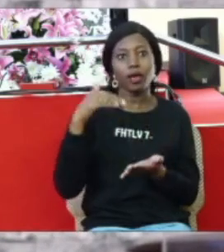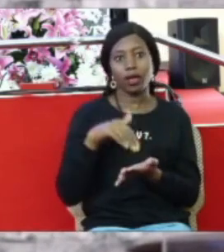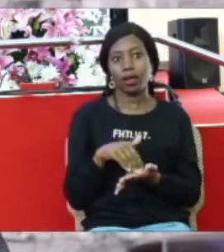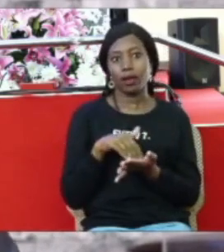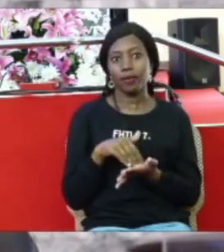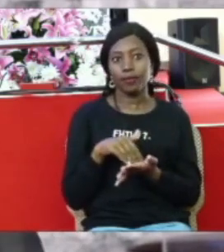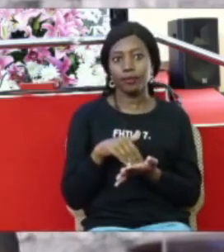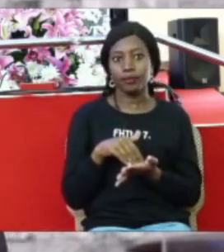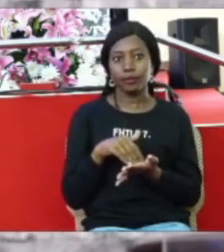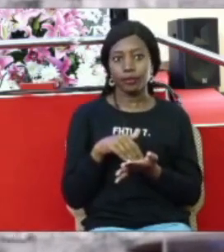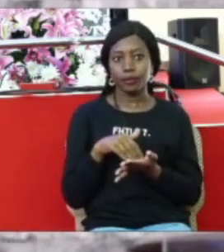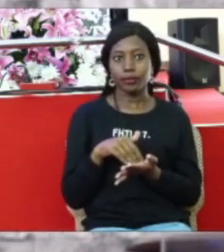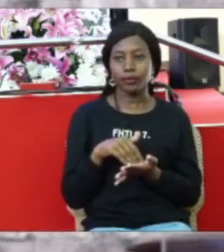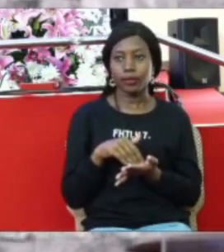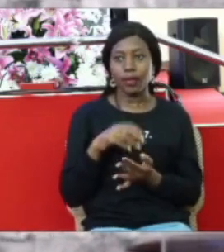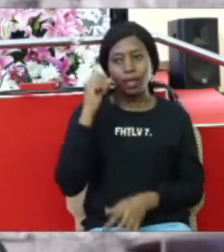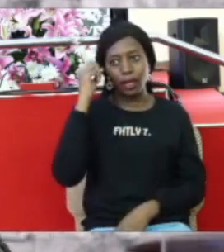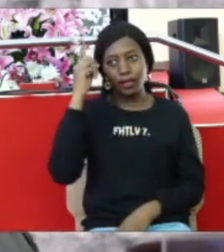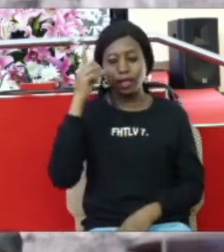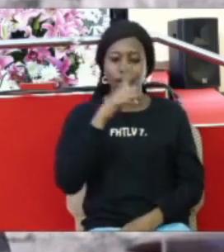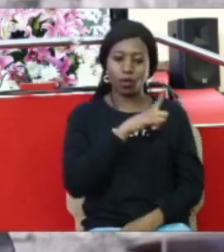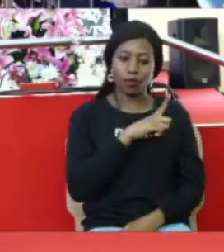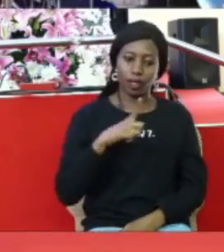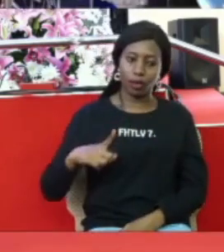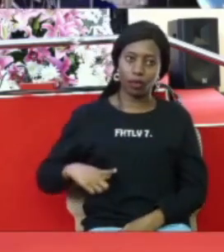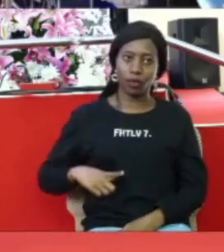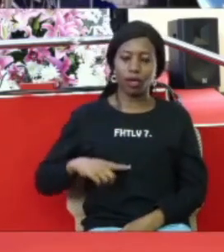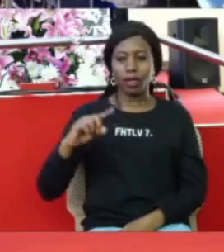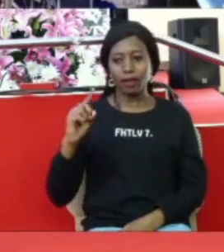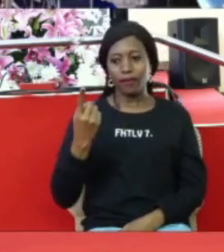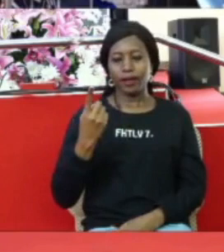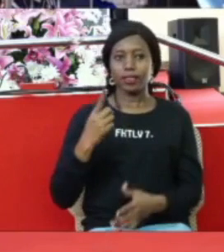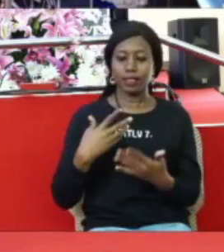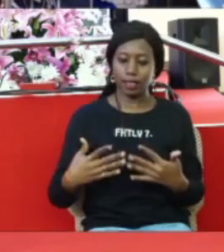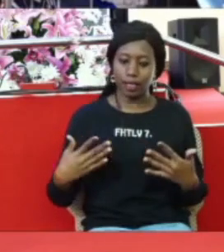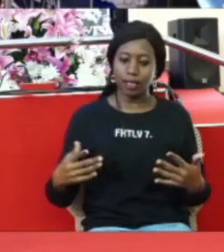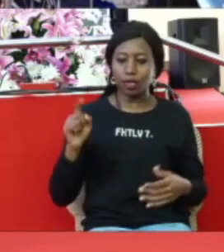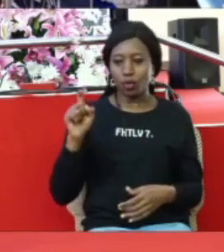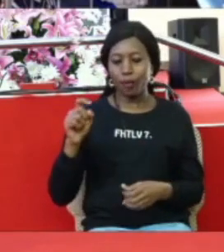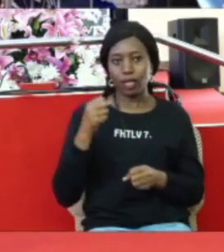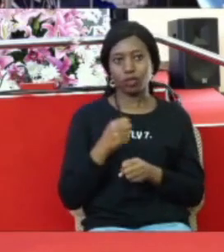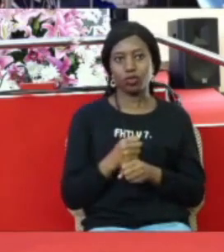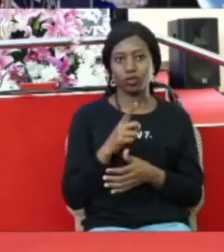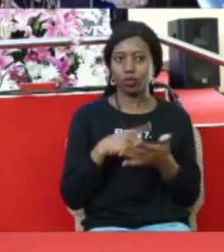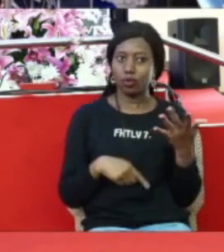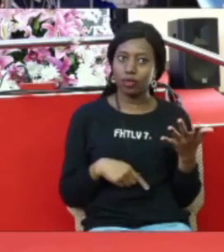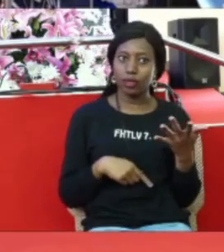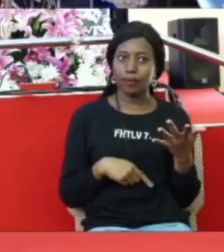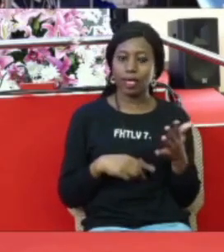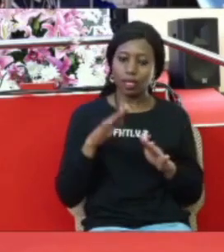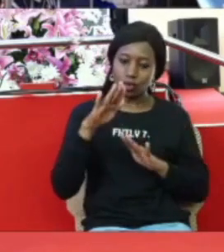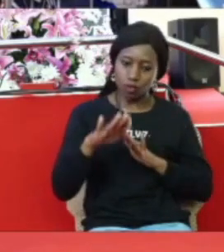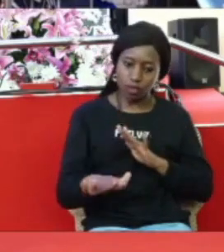of God, the first thing that I needed to step into a new realm of faith, stepping out into a new realm